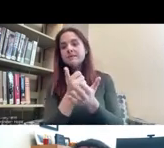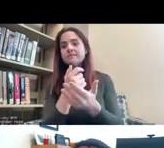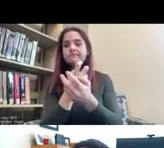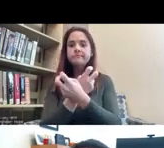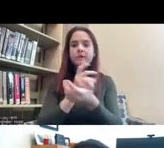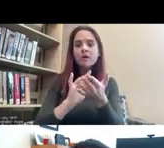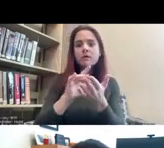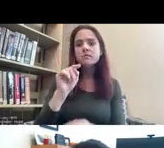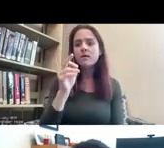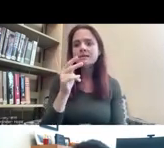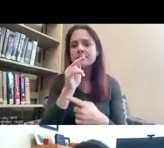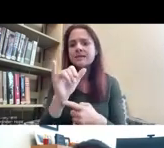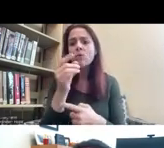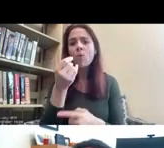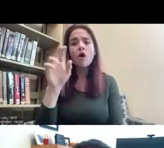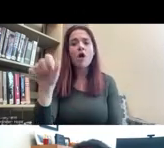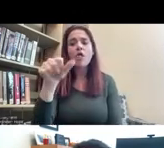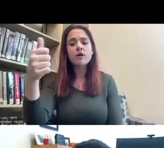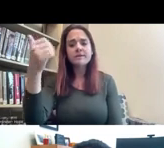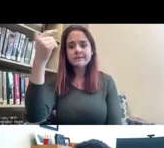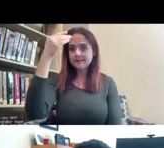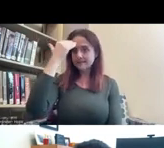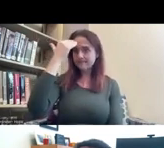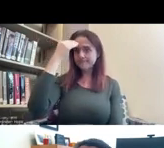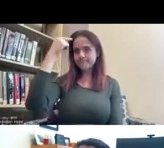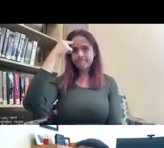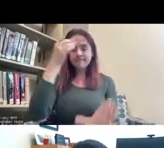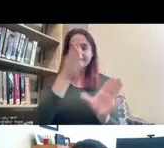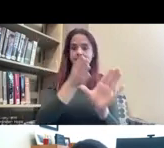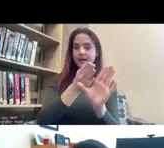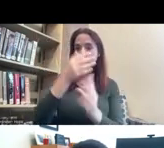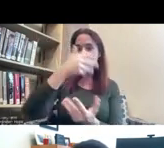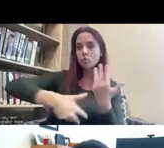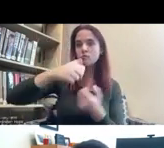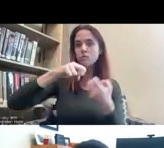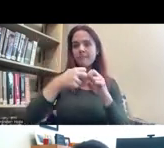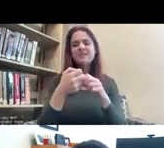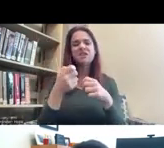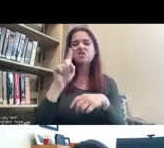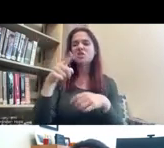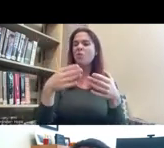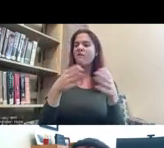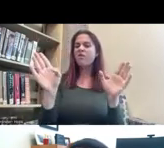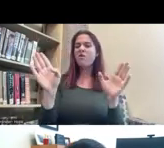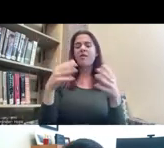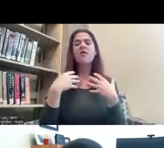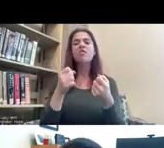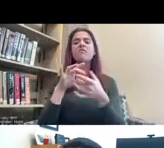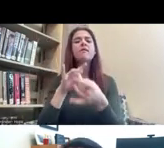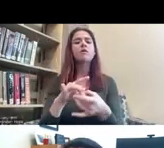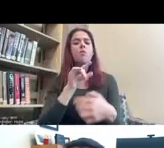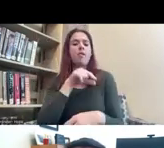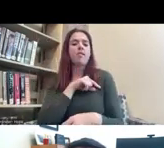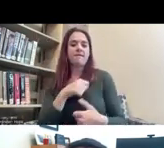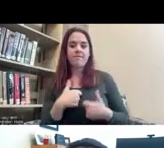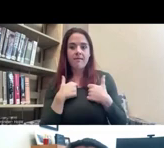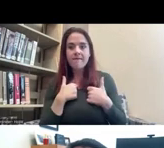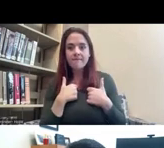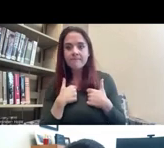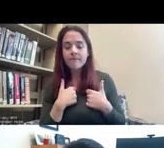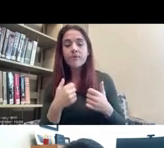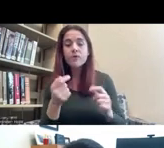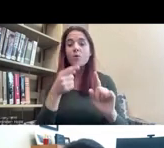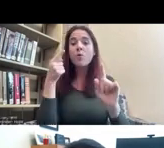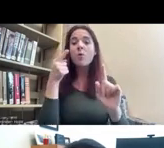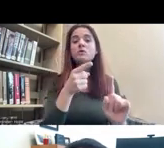toxicities, or other psychosocial problems, and overall health related quality of life. The goal was to really capture